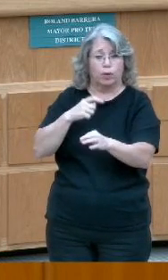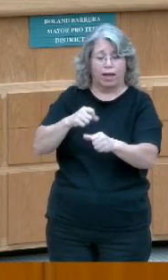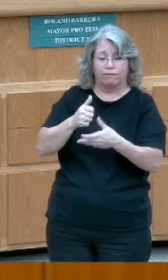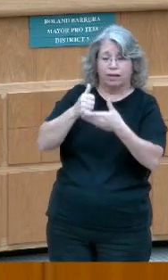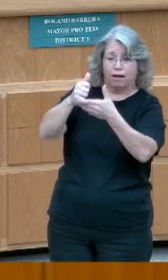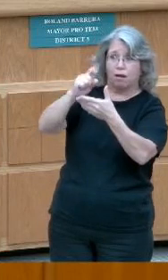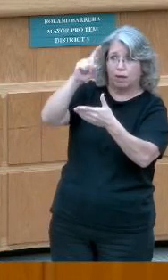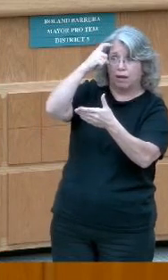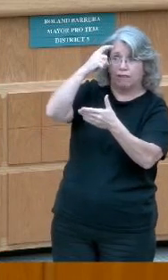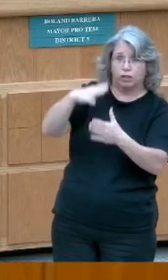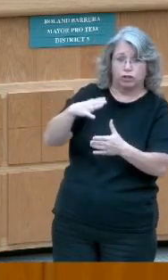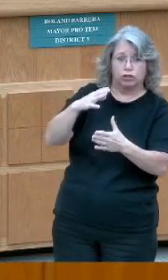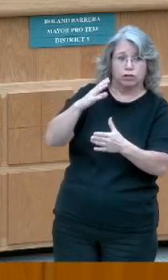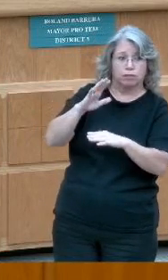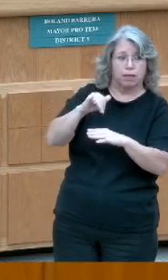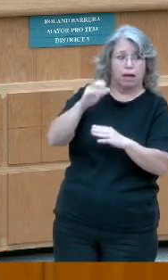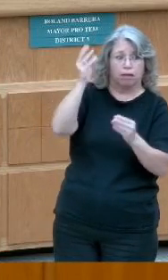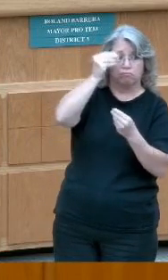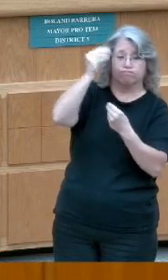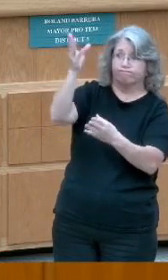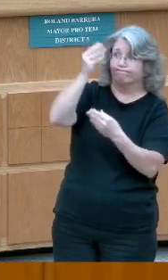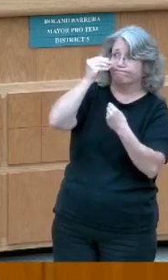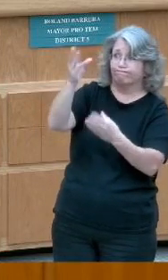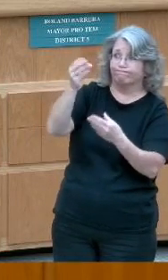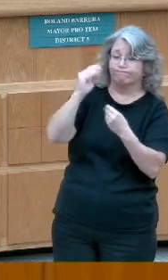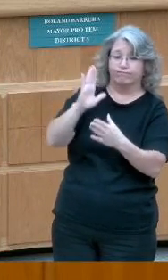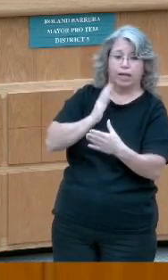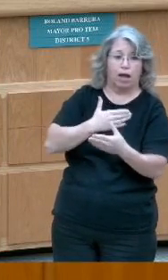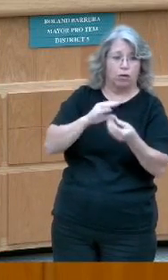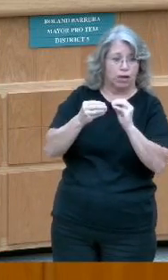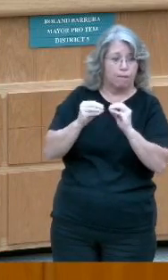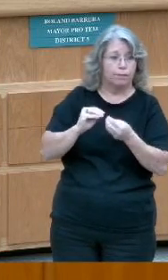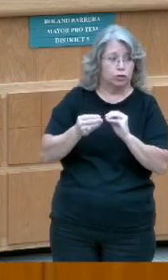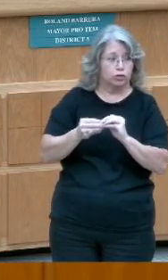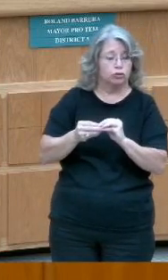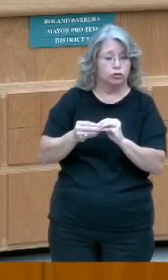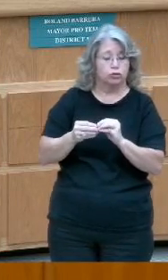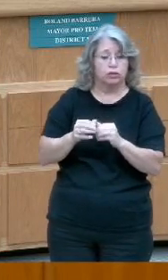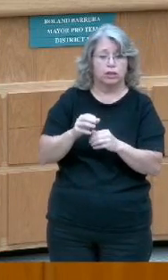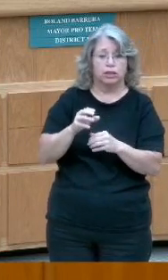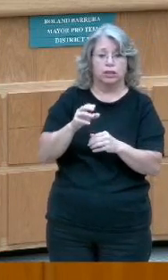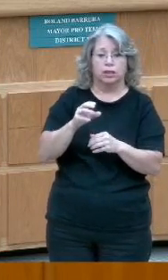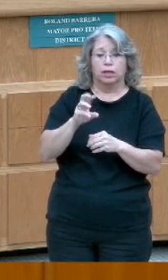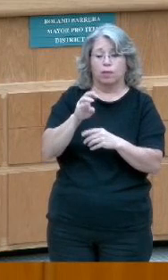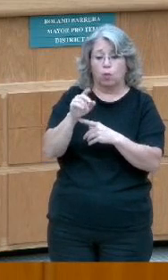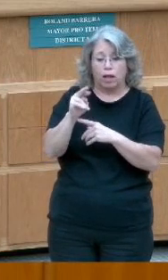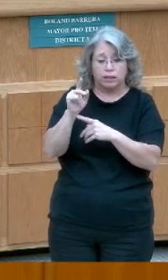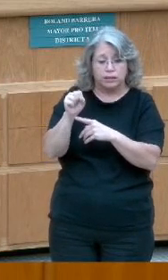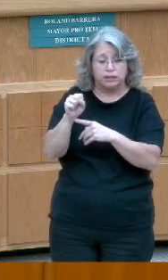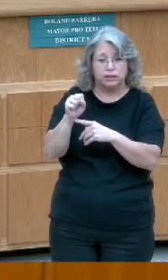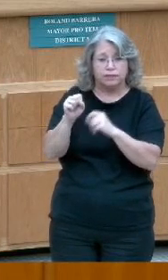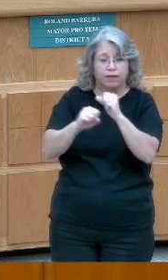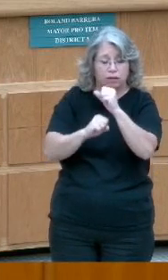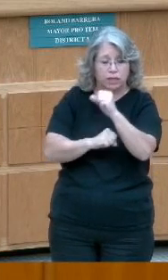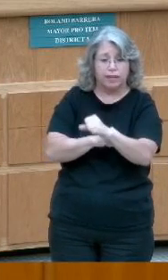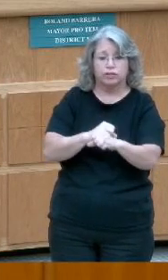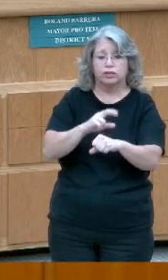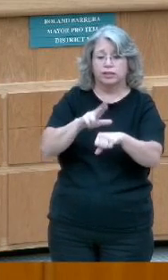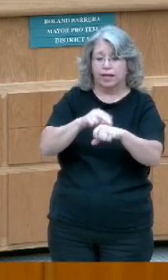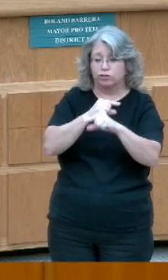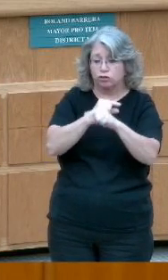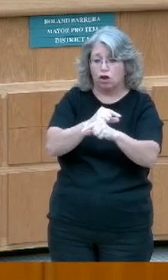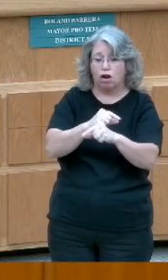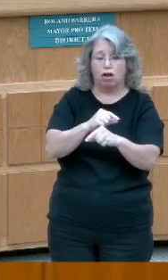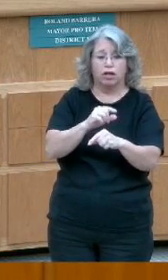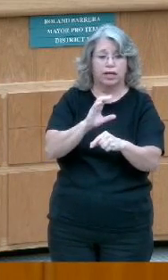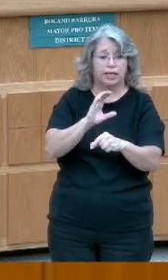testing the way we are vigorously now from the City County Health Department, the Wellness Foundation, and now through the National Guard, we're going to meet